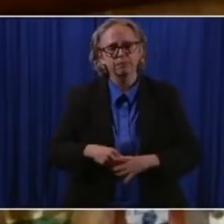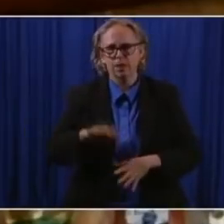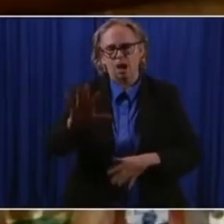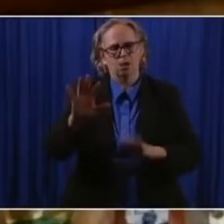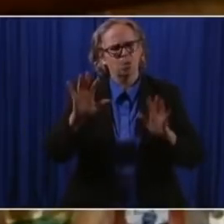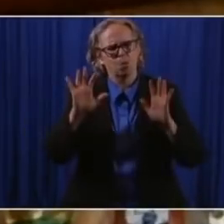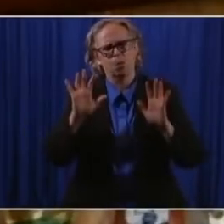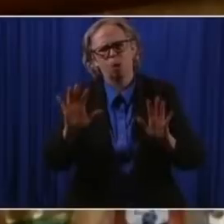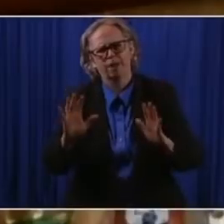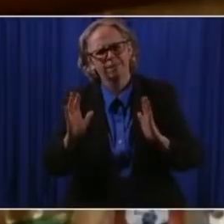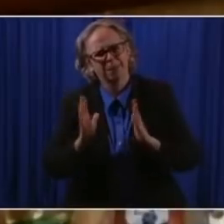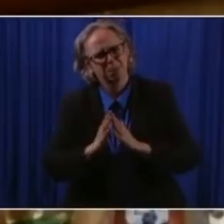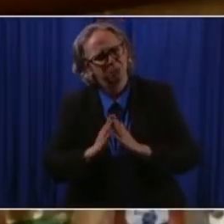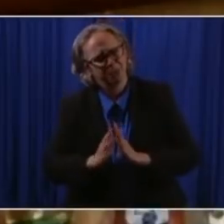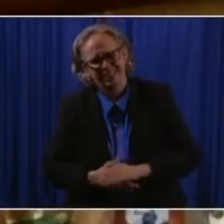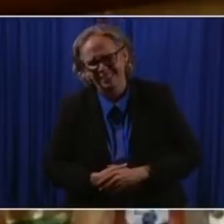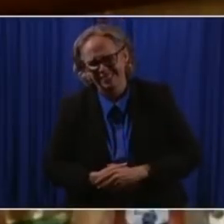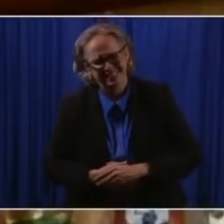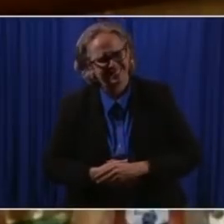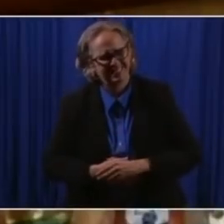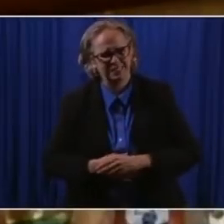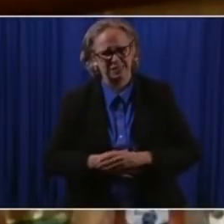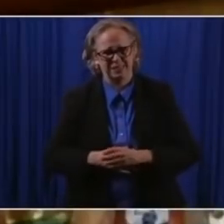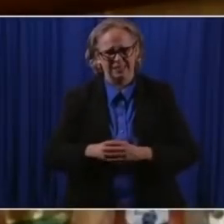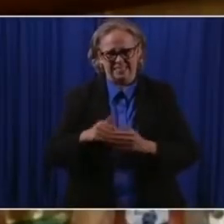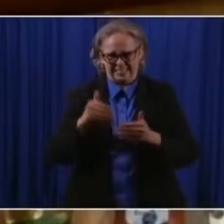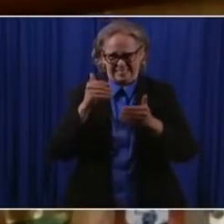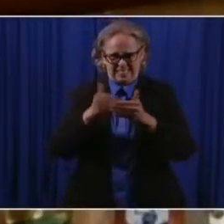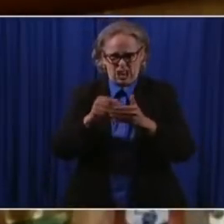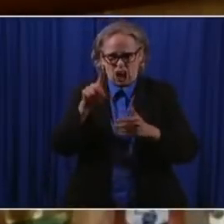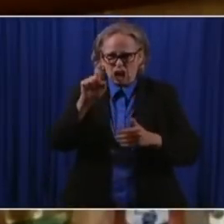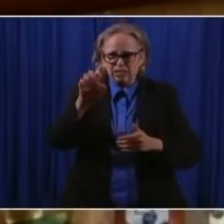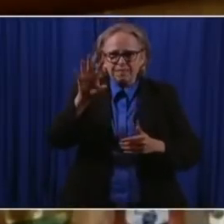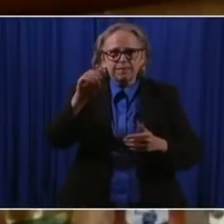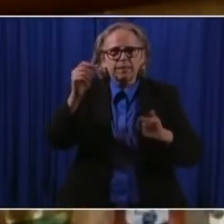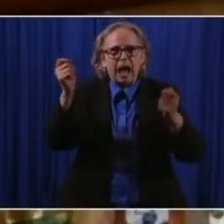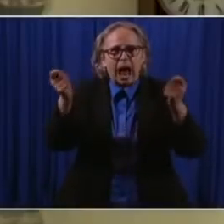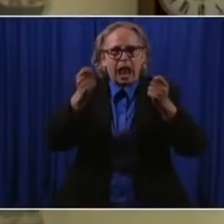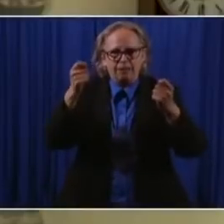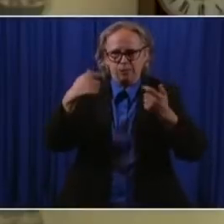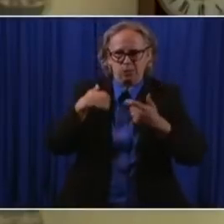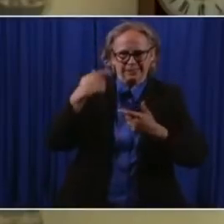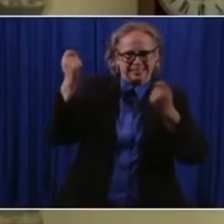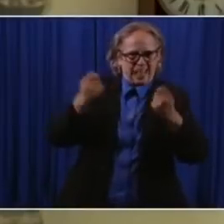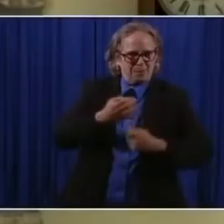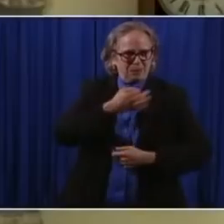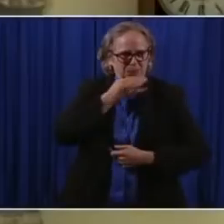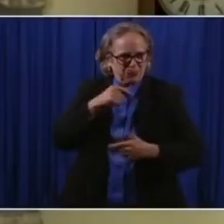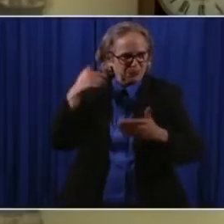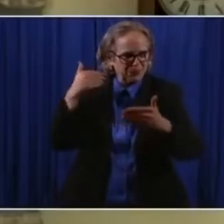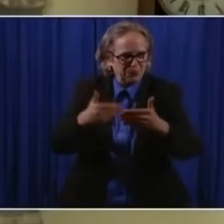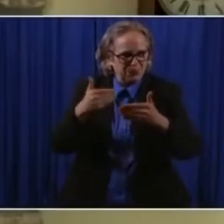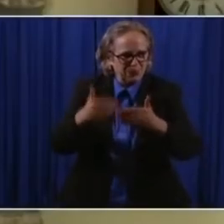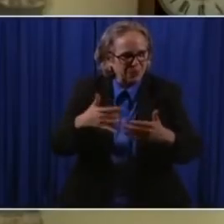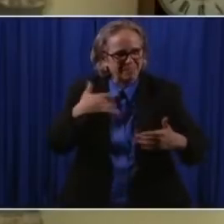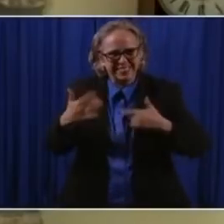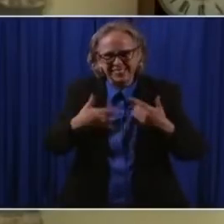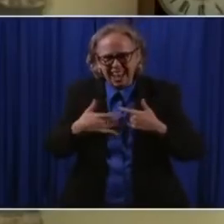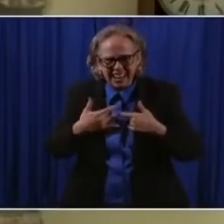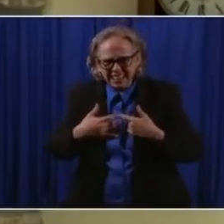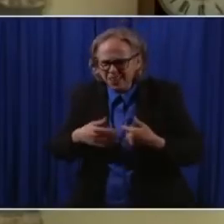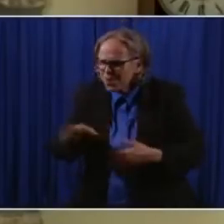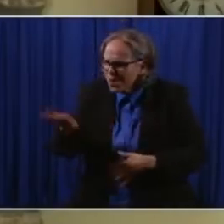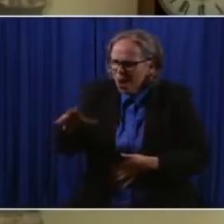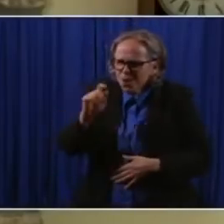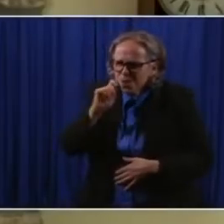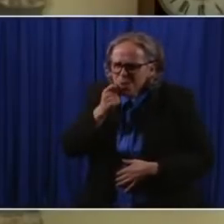we're actually coming up on our 150th year of educating students, which is exciting. That's great. So what was you mentioned there's a